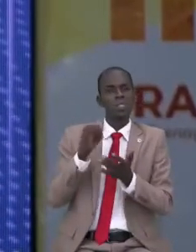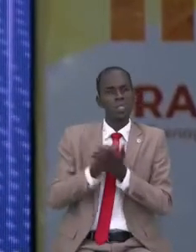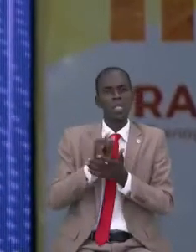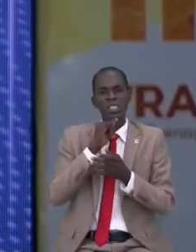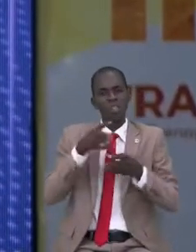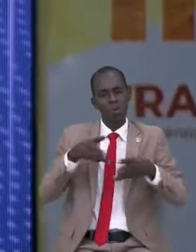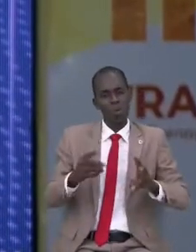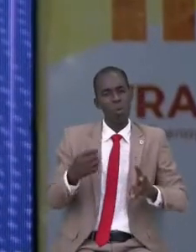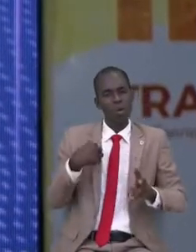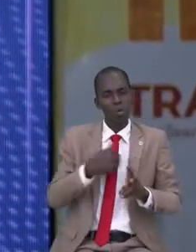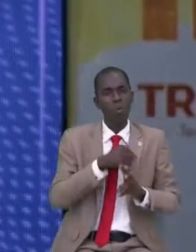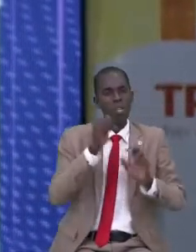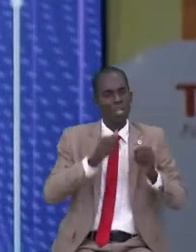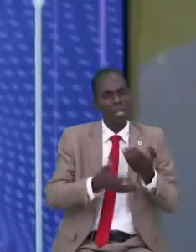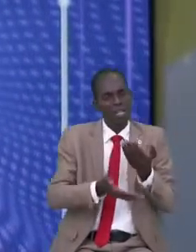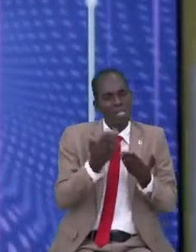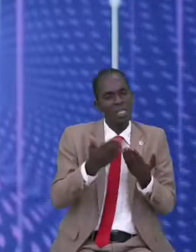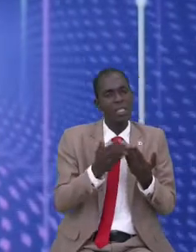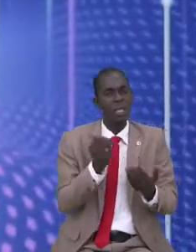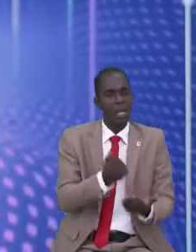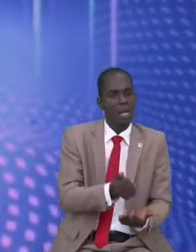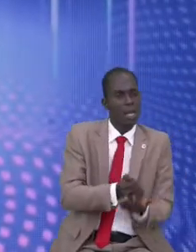help other people, not by